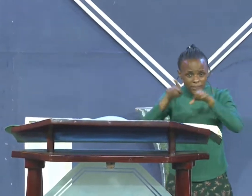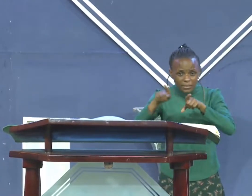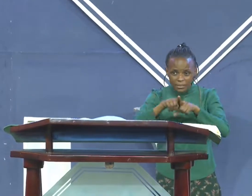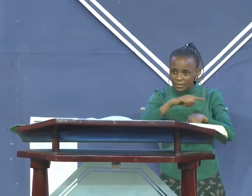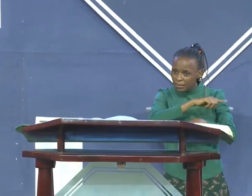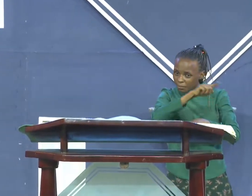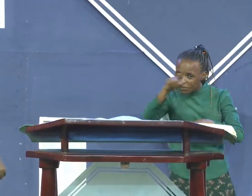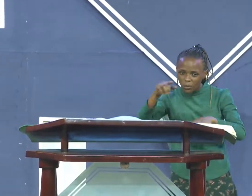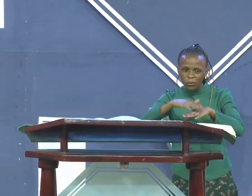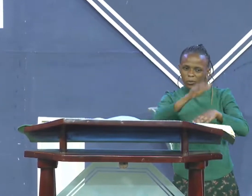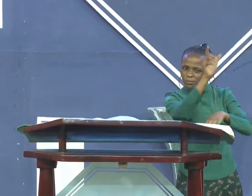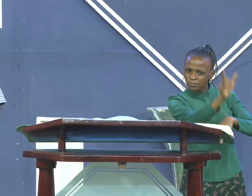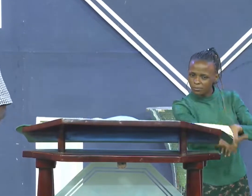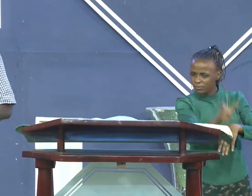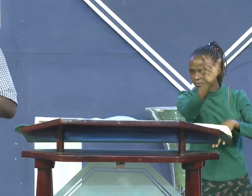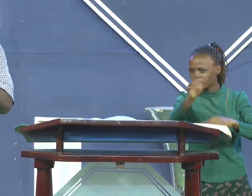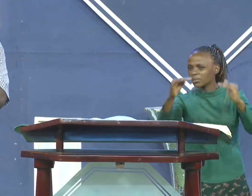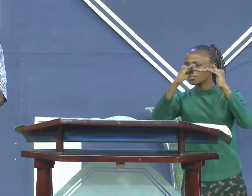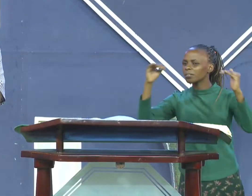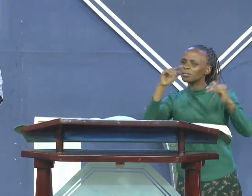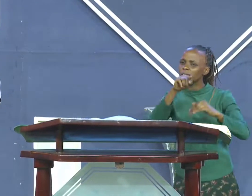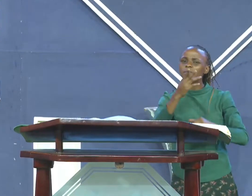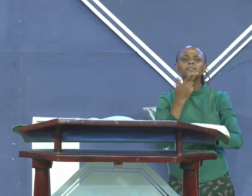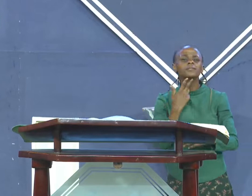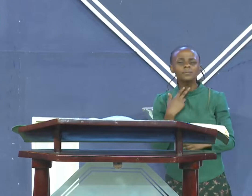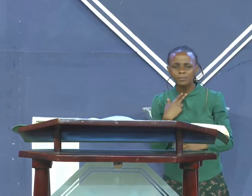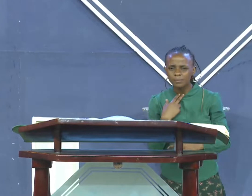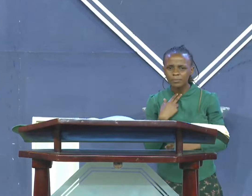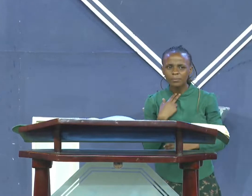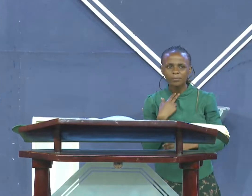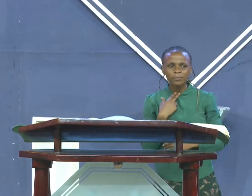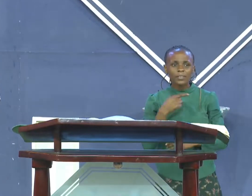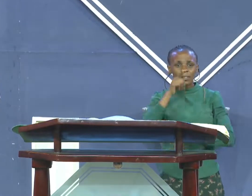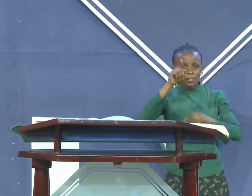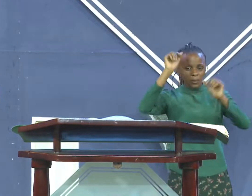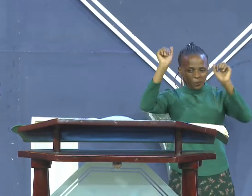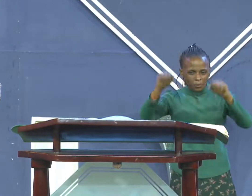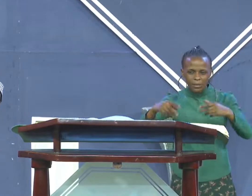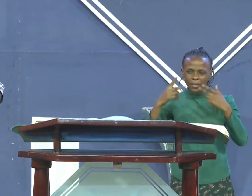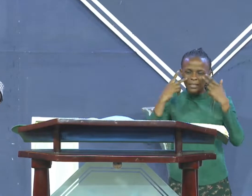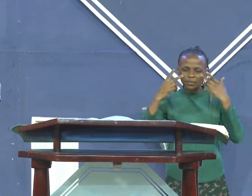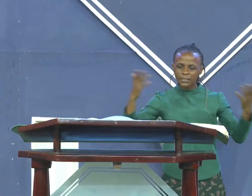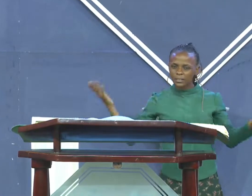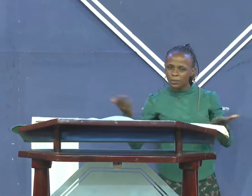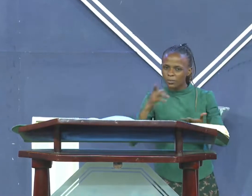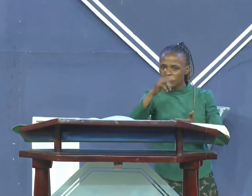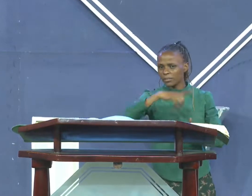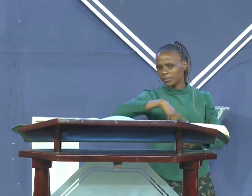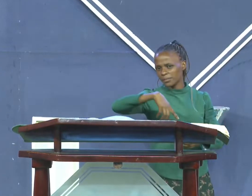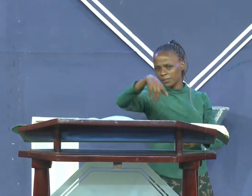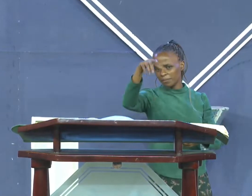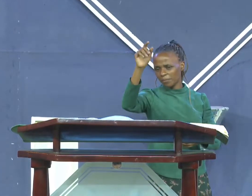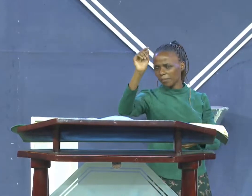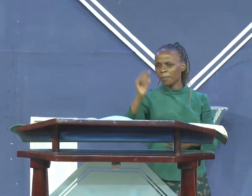at a personal level. You should be able to see where you